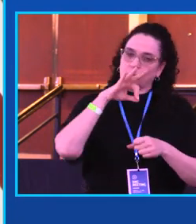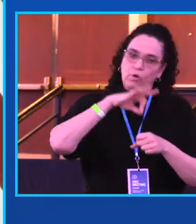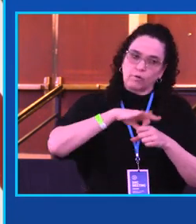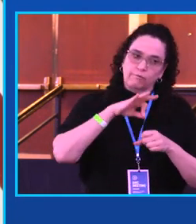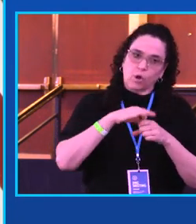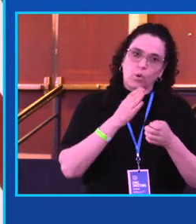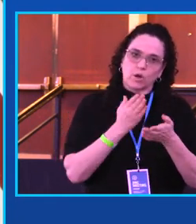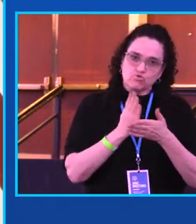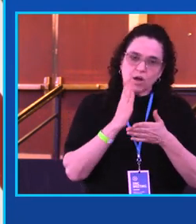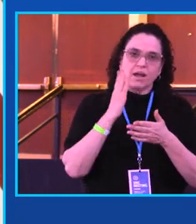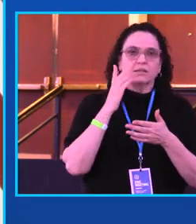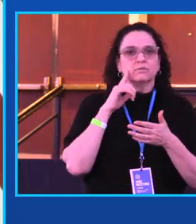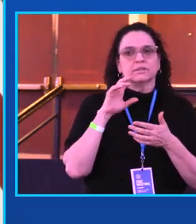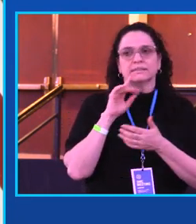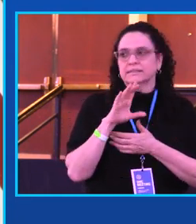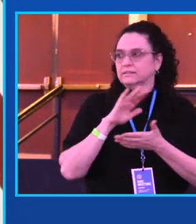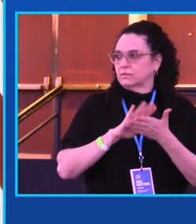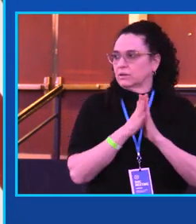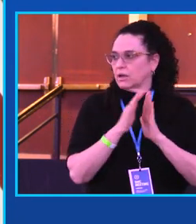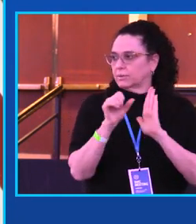for the District of Columbia.